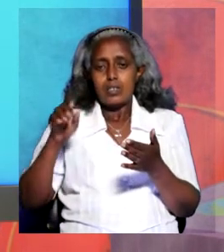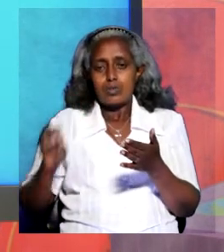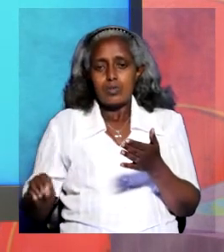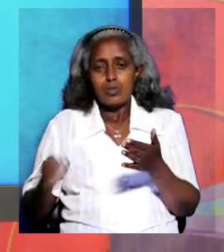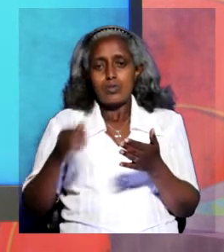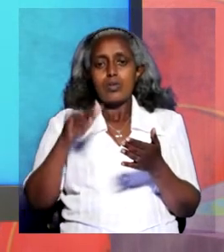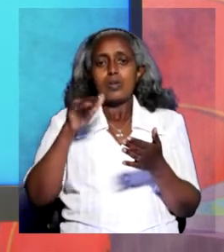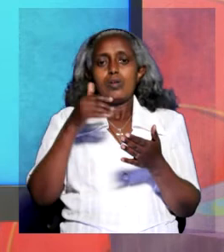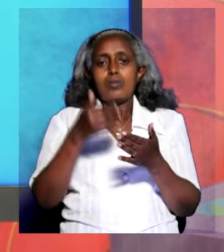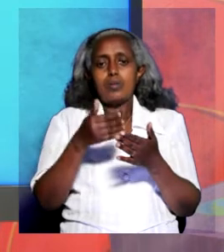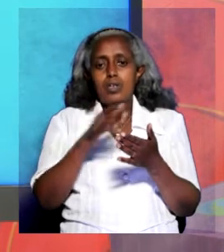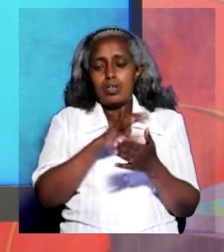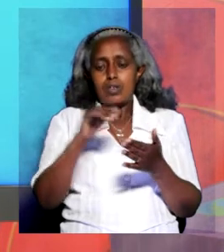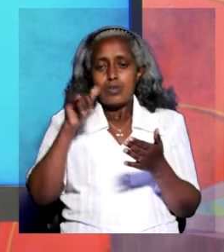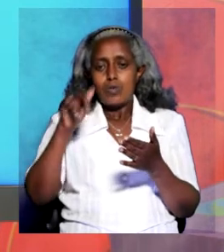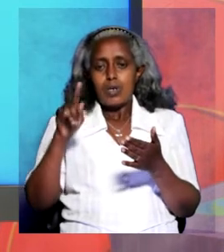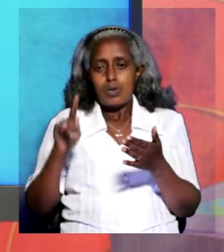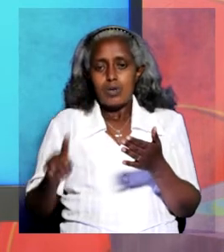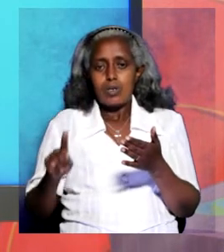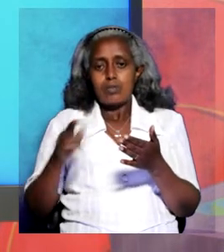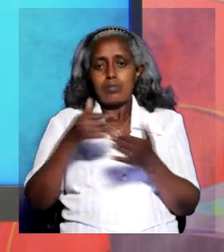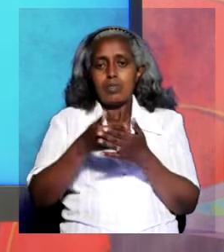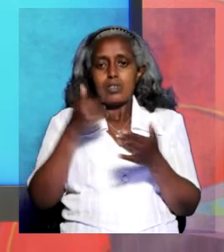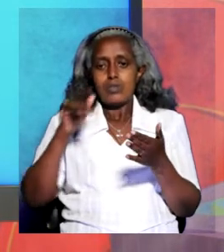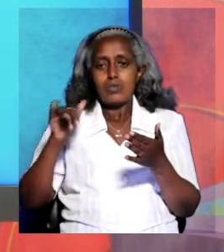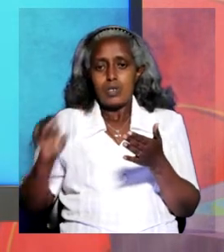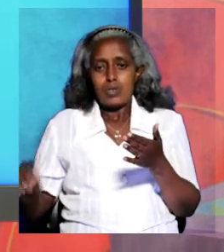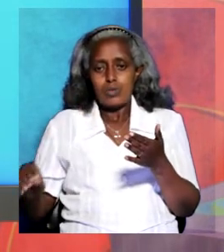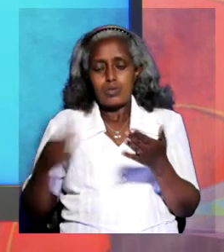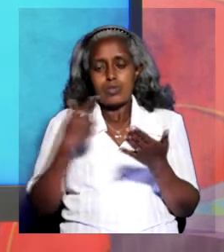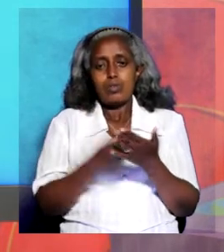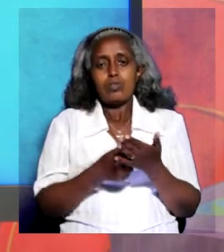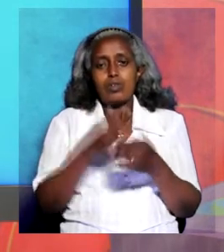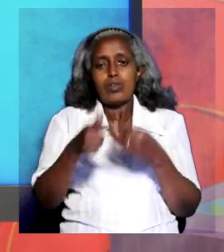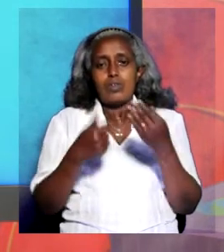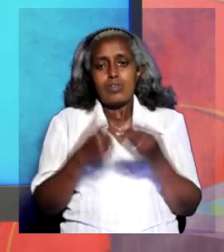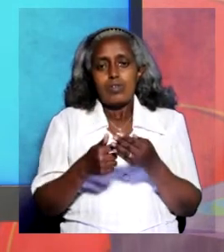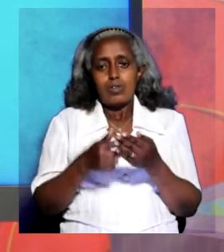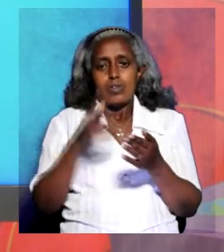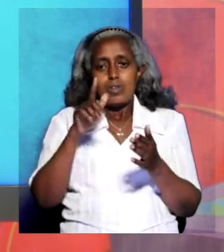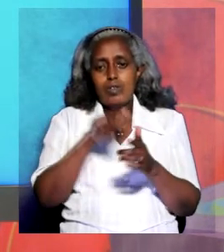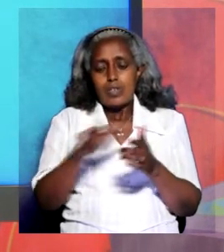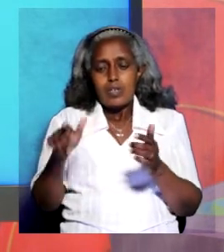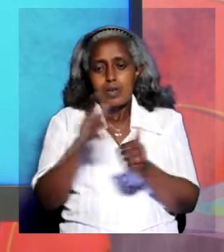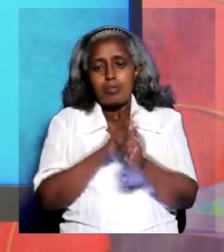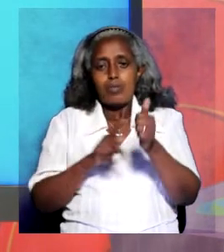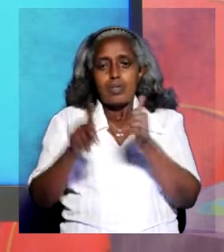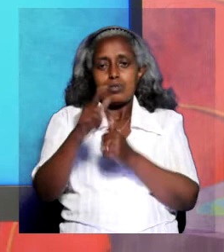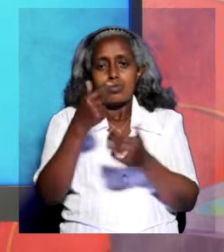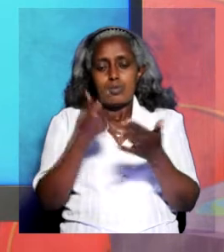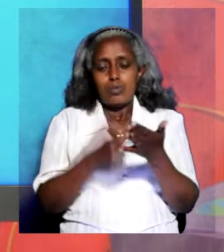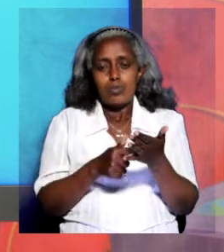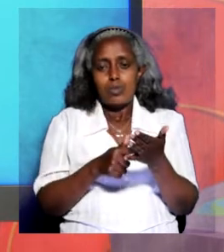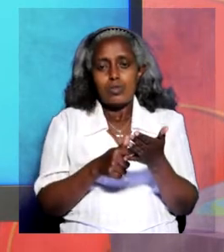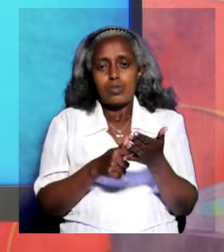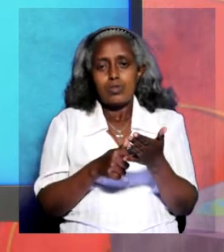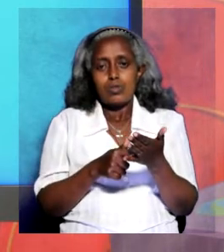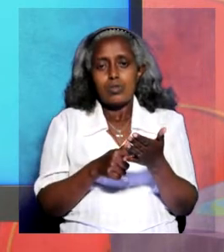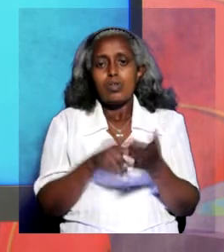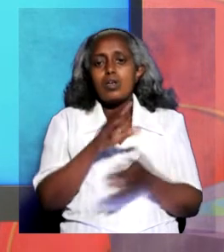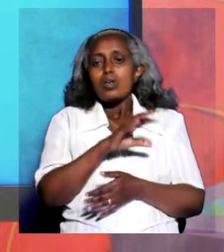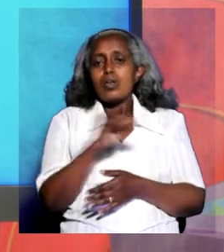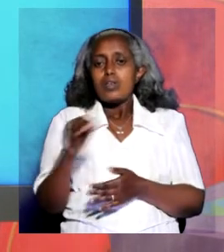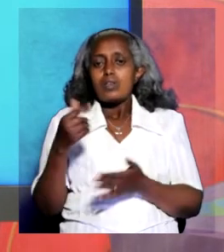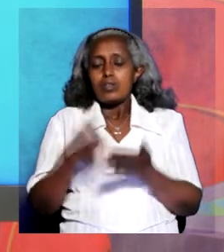and y1 minus y0. Therefore, let the line pass through the points, these two points. And